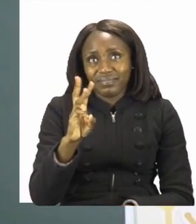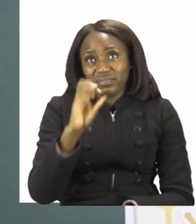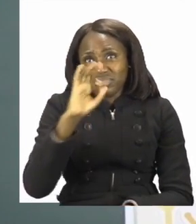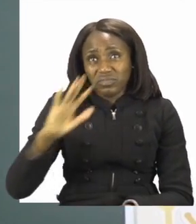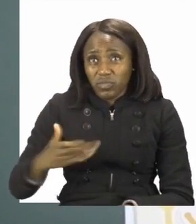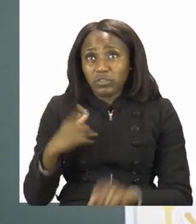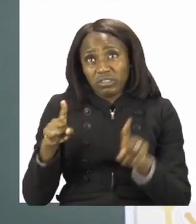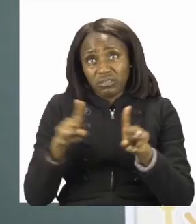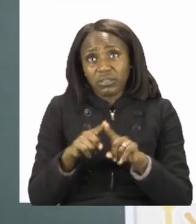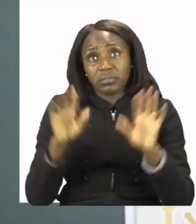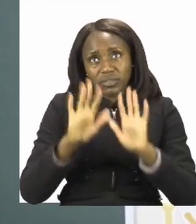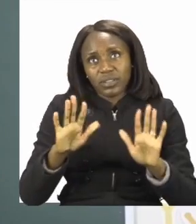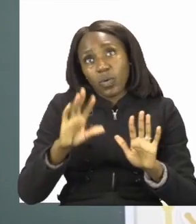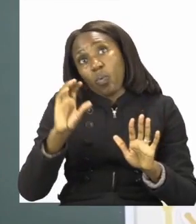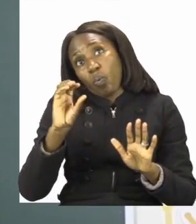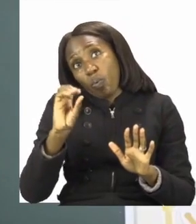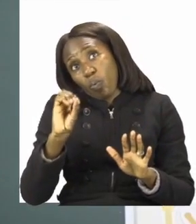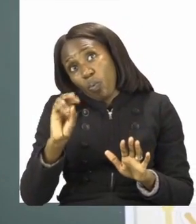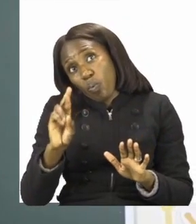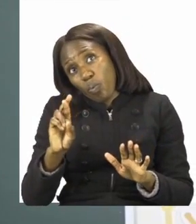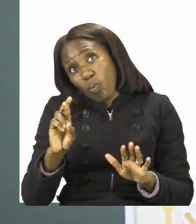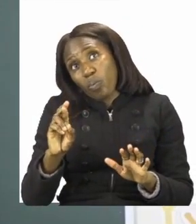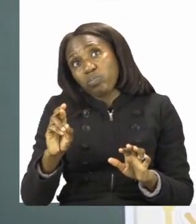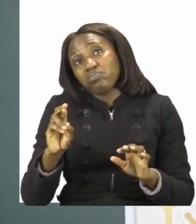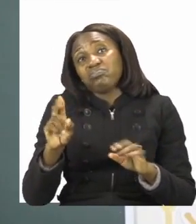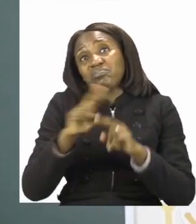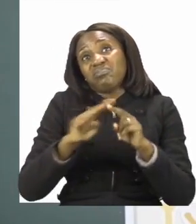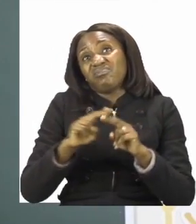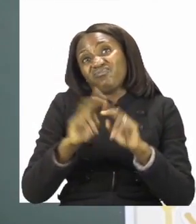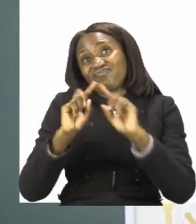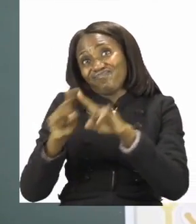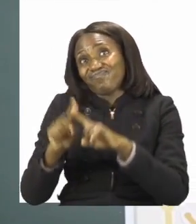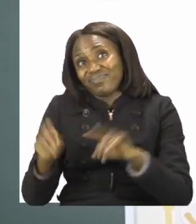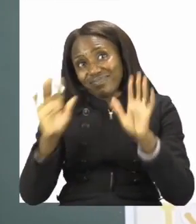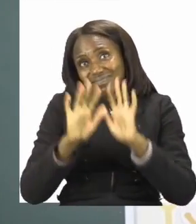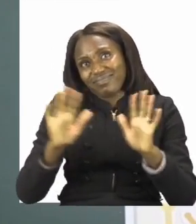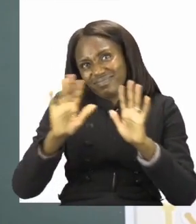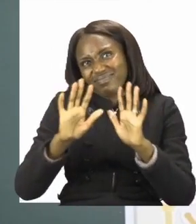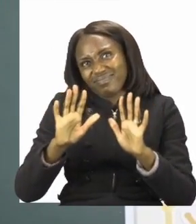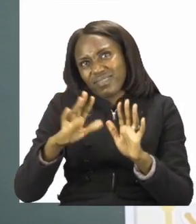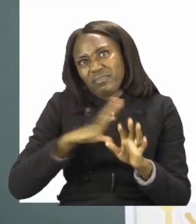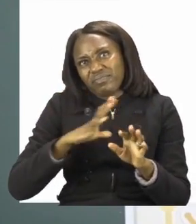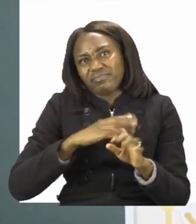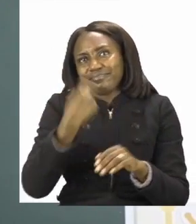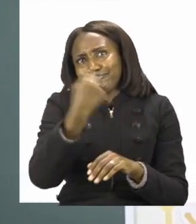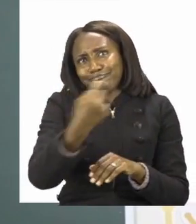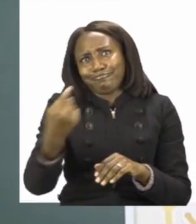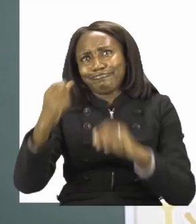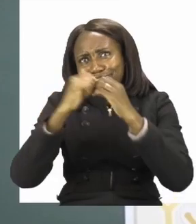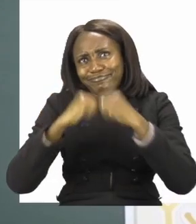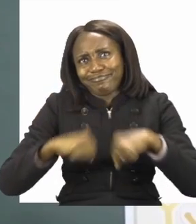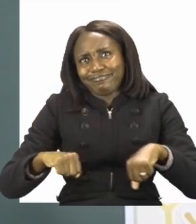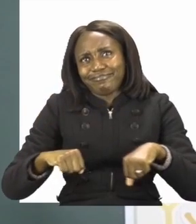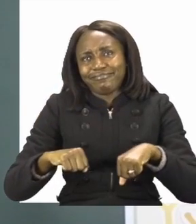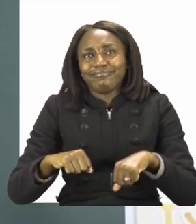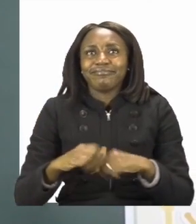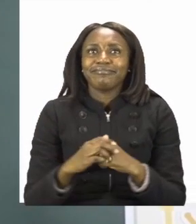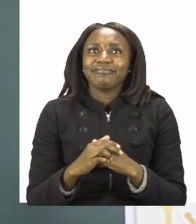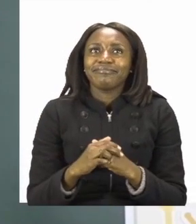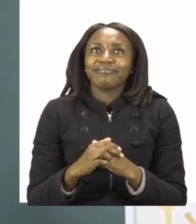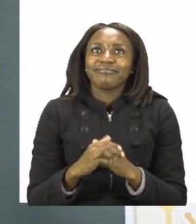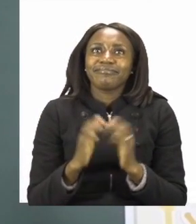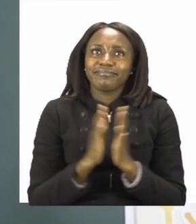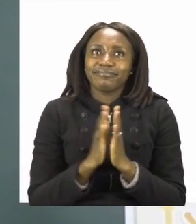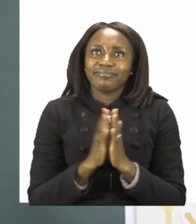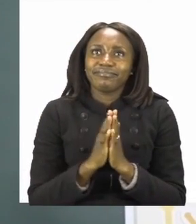different colors, or you can use 2 colors or just even 1 color. That's okay. When you're coloring,